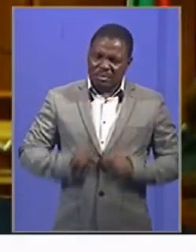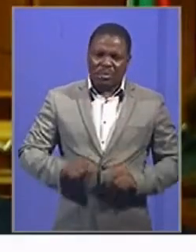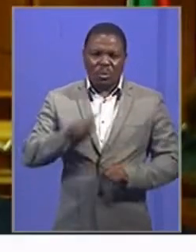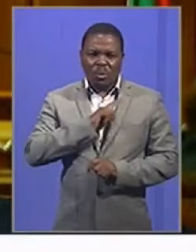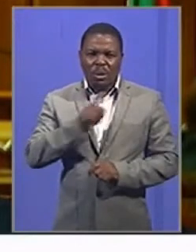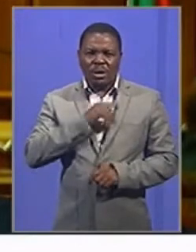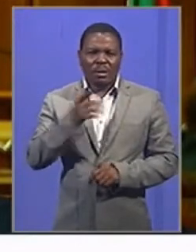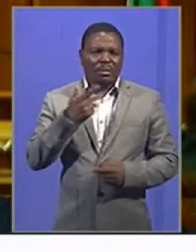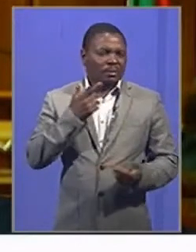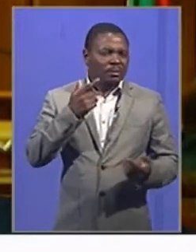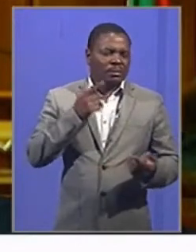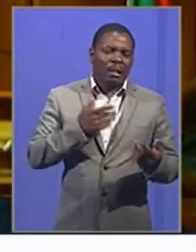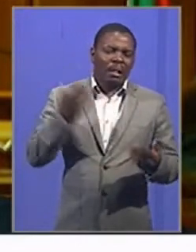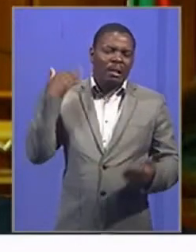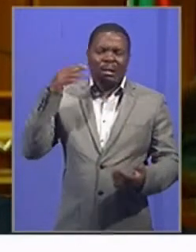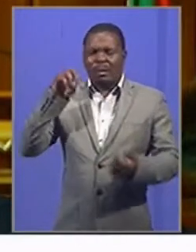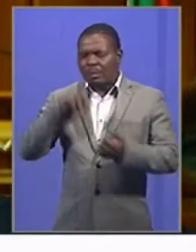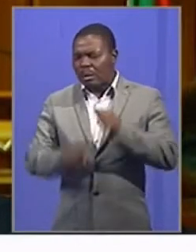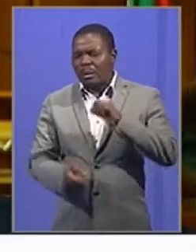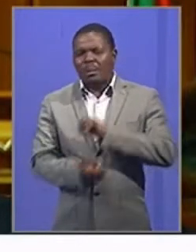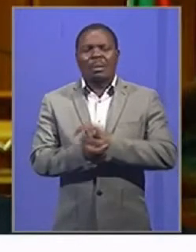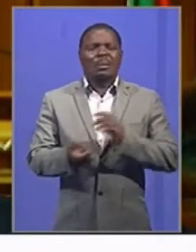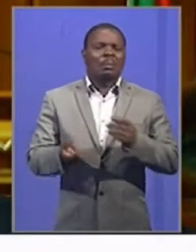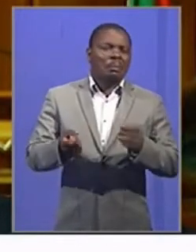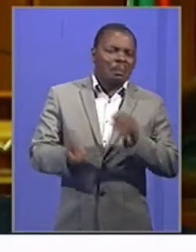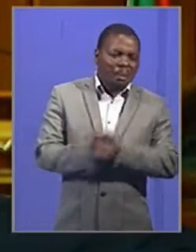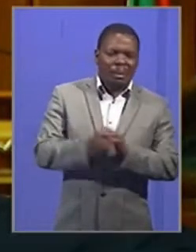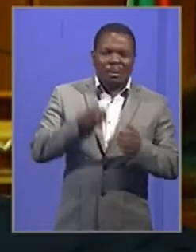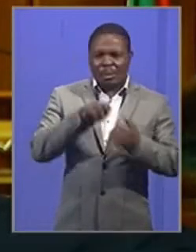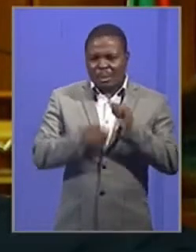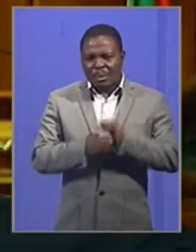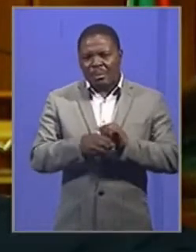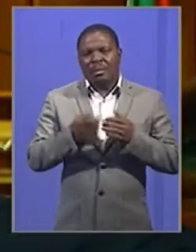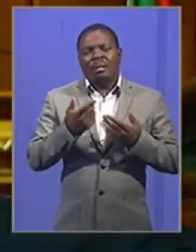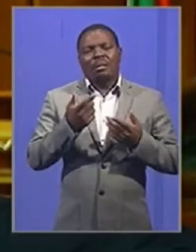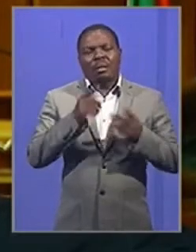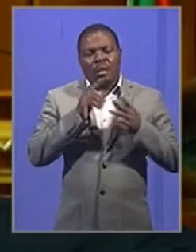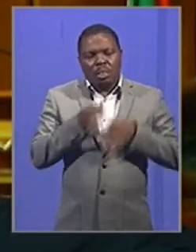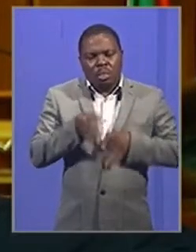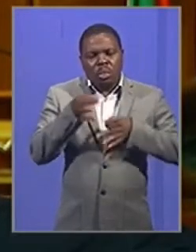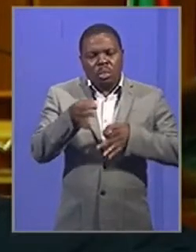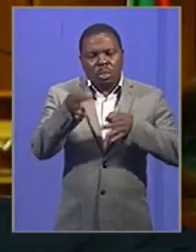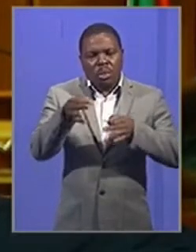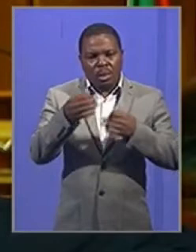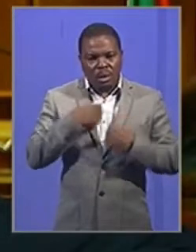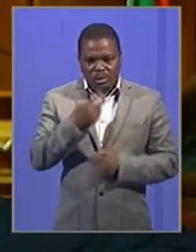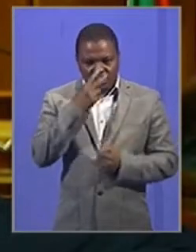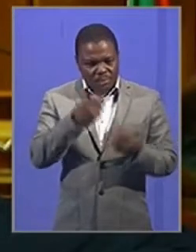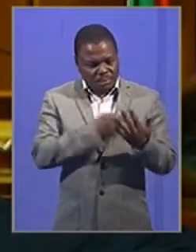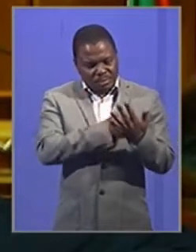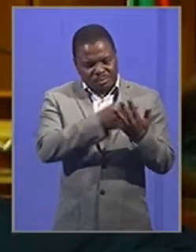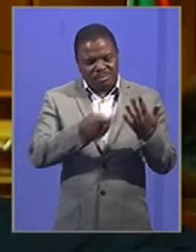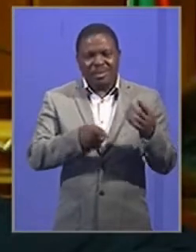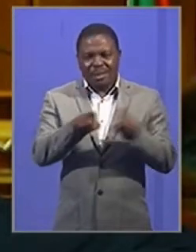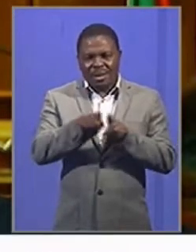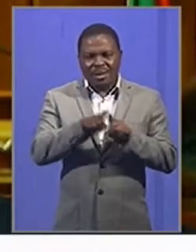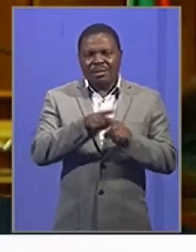lefatshe. And then re bona hore batshwaruwa ba tletse ka